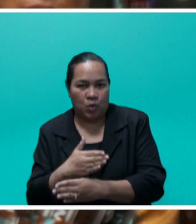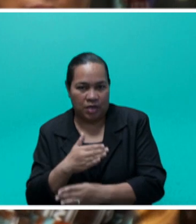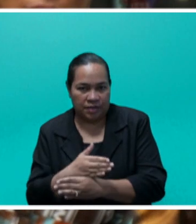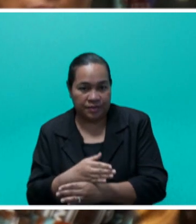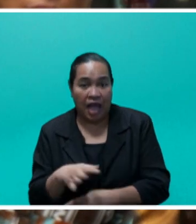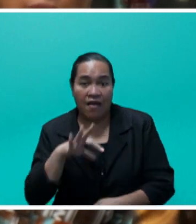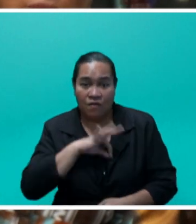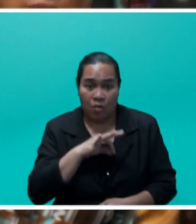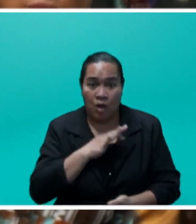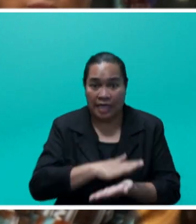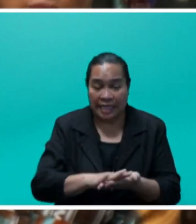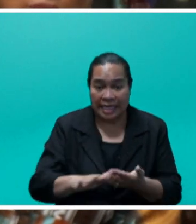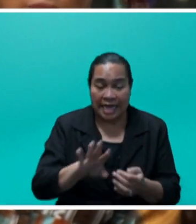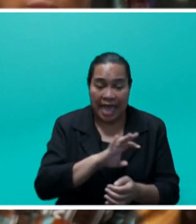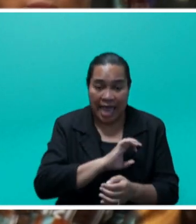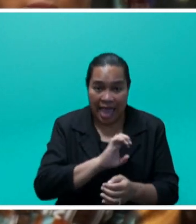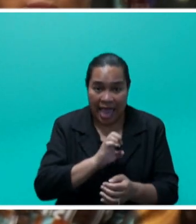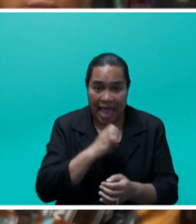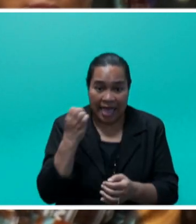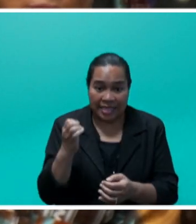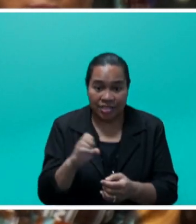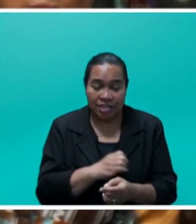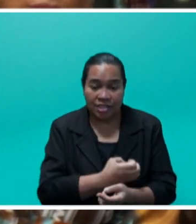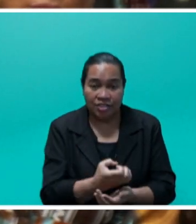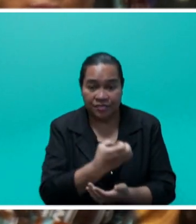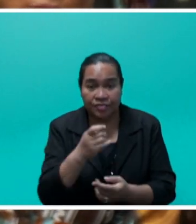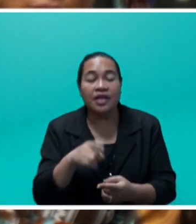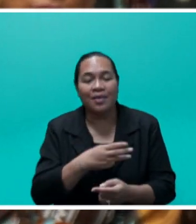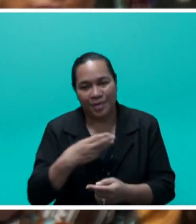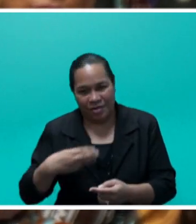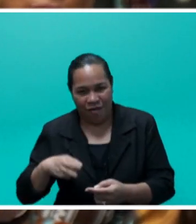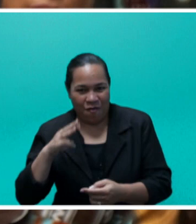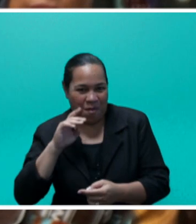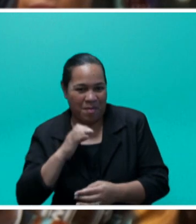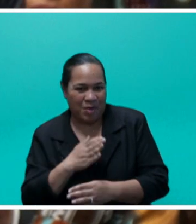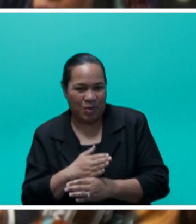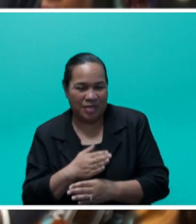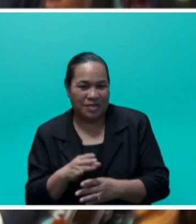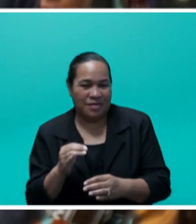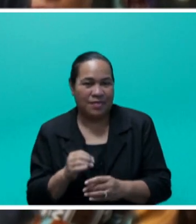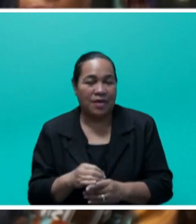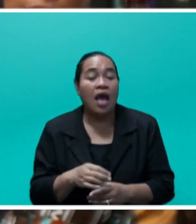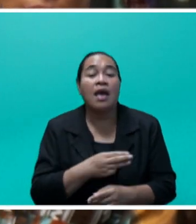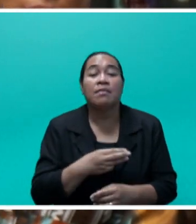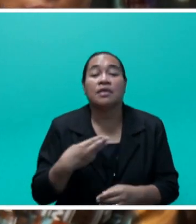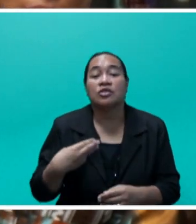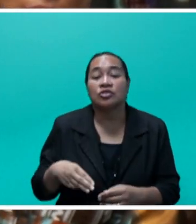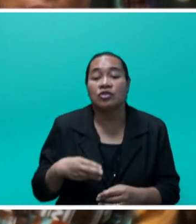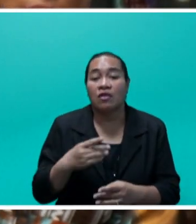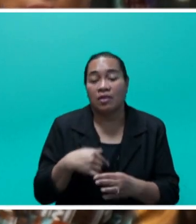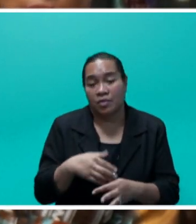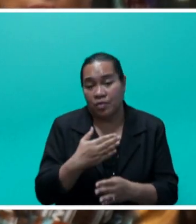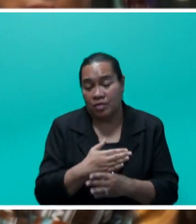Affordable and Clean Energy, SDG 7, Ministry of Public Works. Decent Work and Economic Growth, Ministry of Finance, Industry,